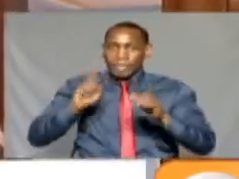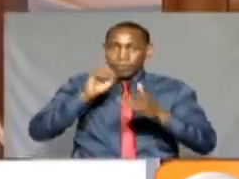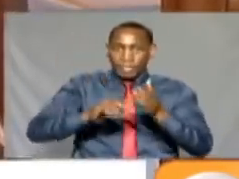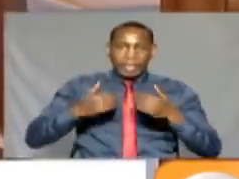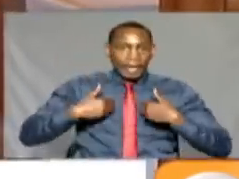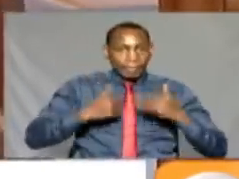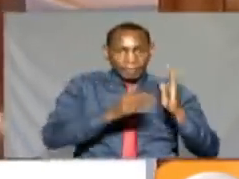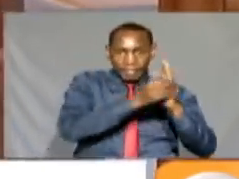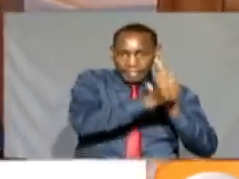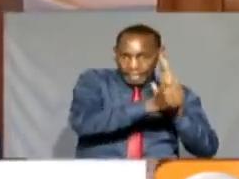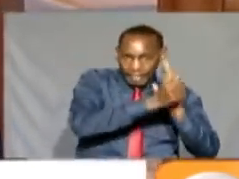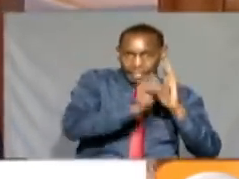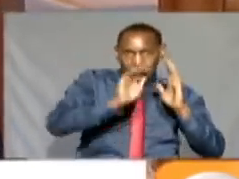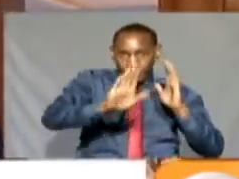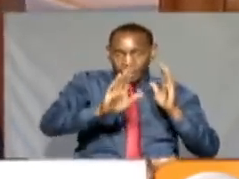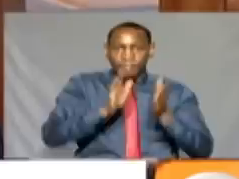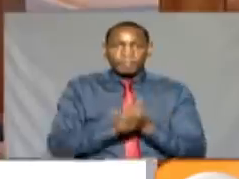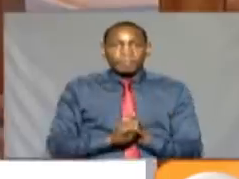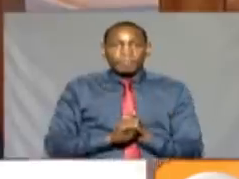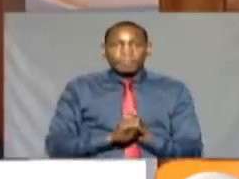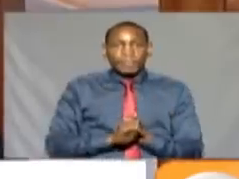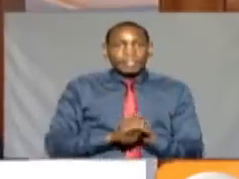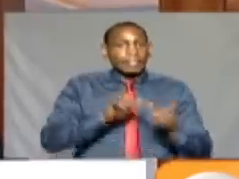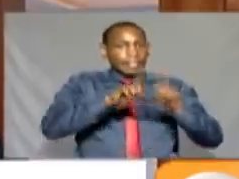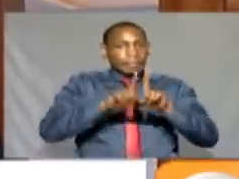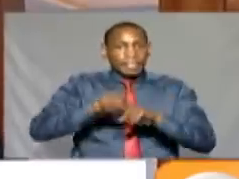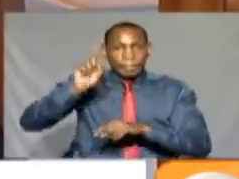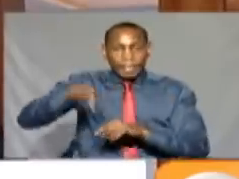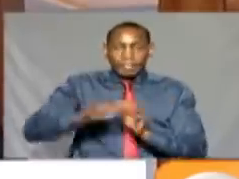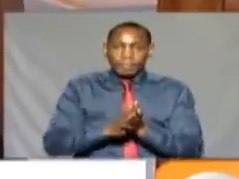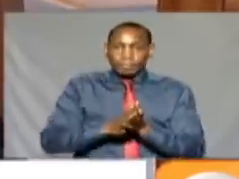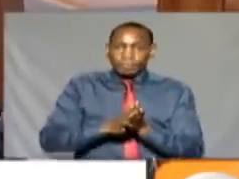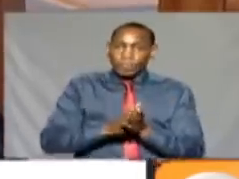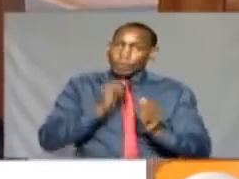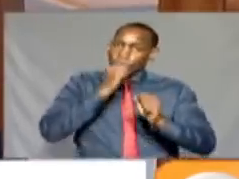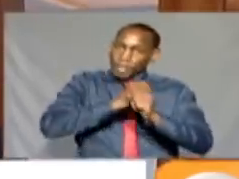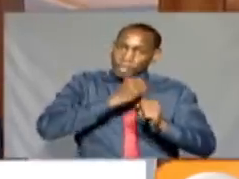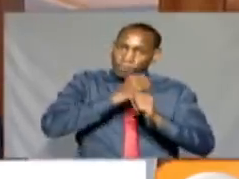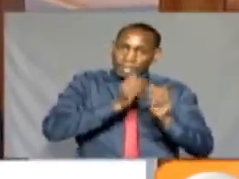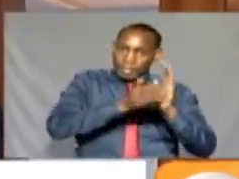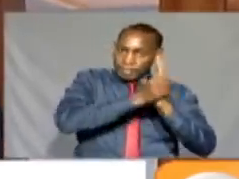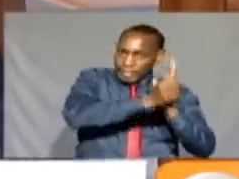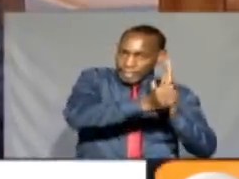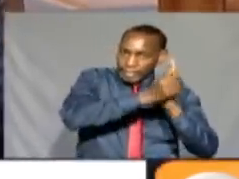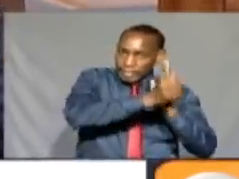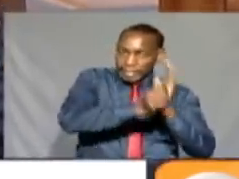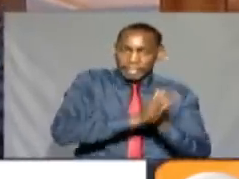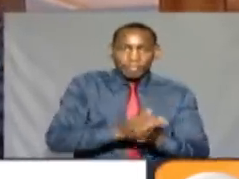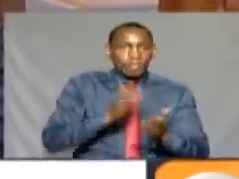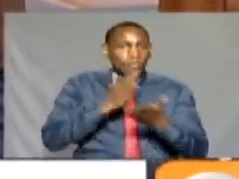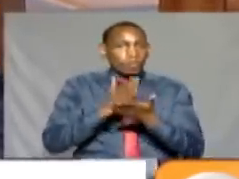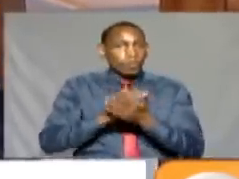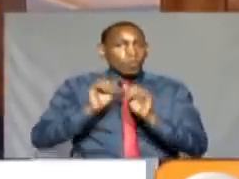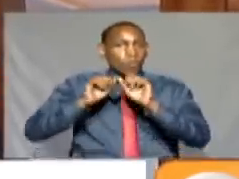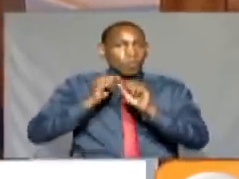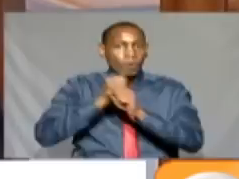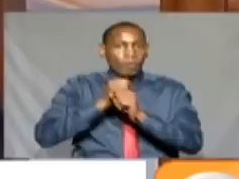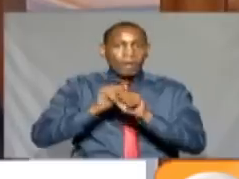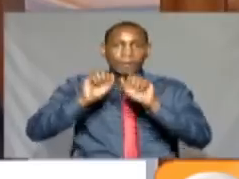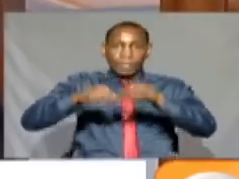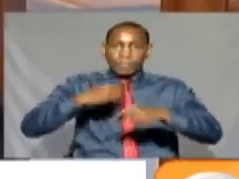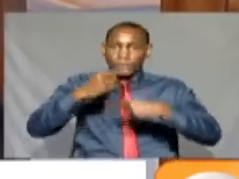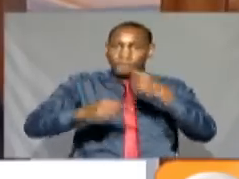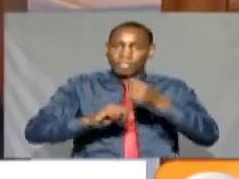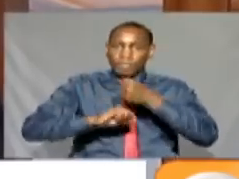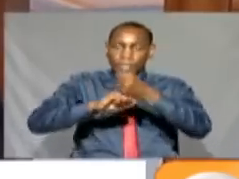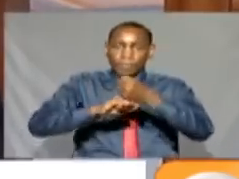you have as a talent in you. And that's what you need to exploit. Yeah. And that's what we did. And as much as we can, we'll continue to support the creative